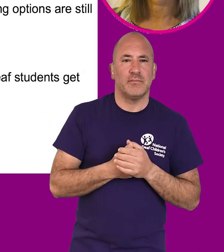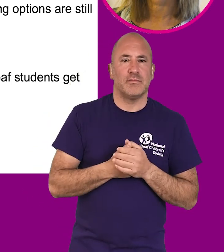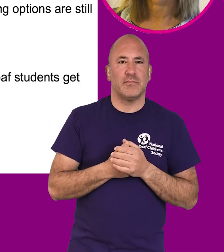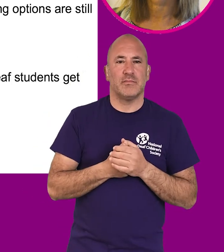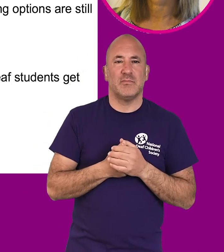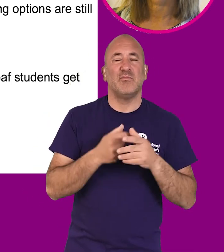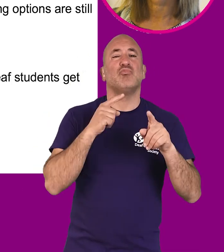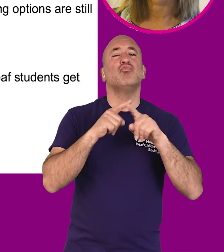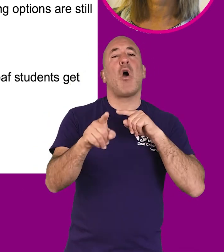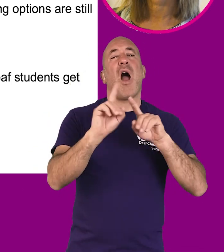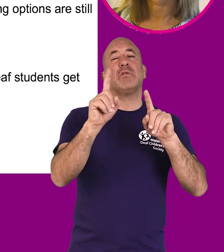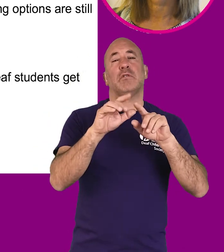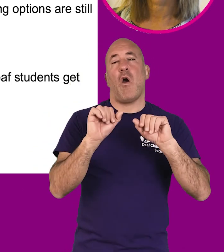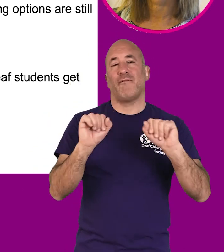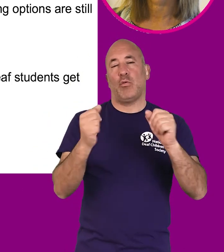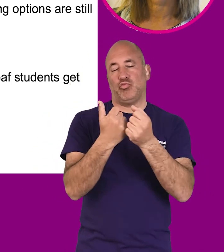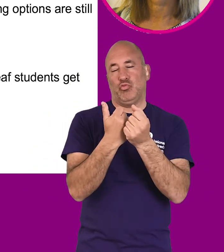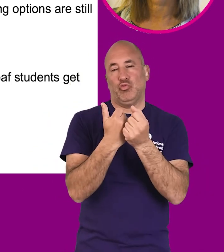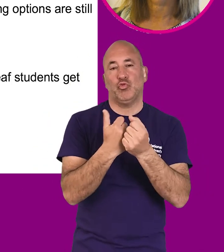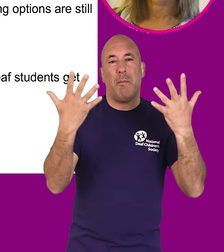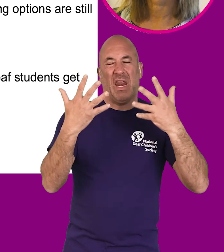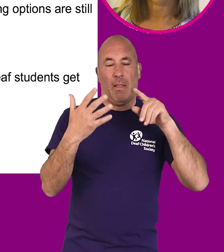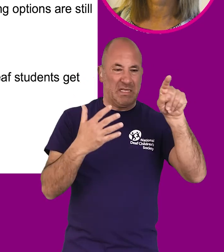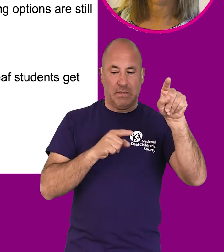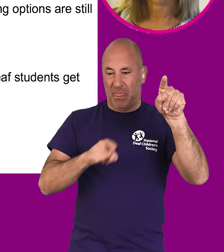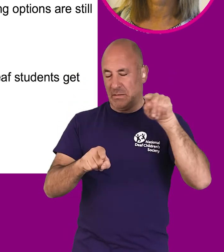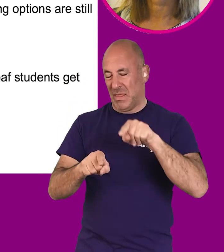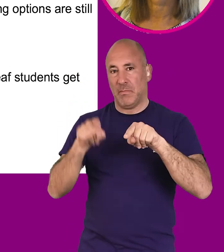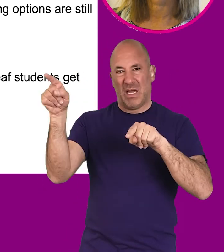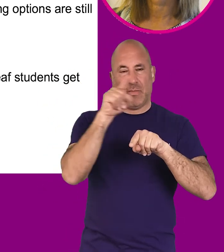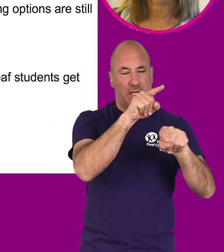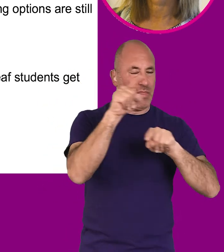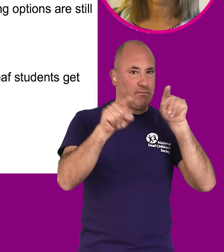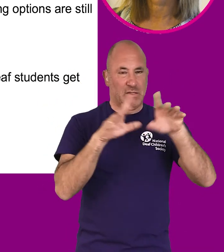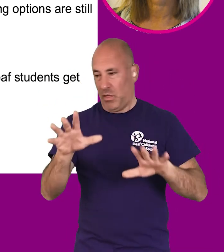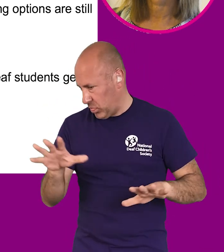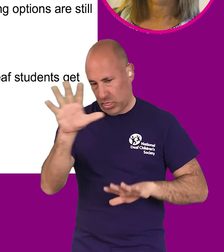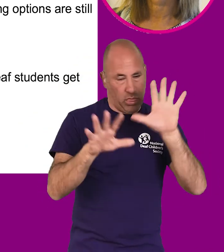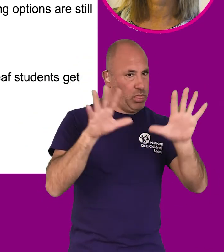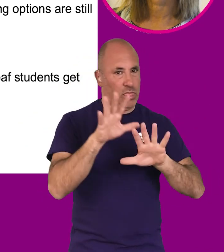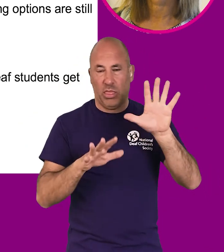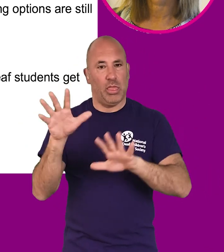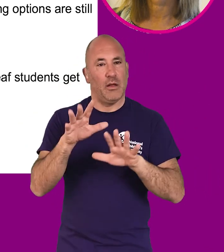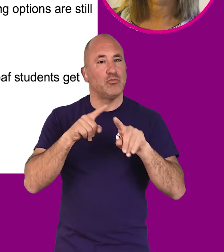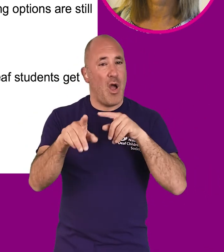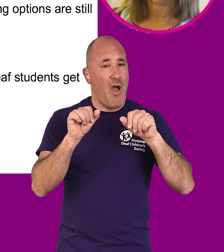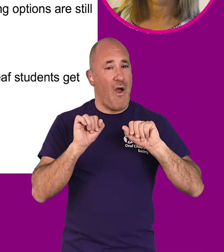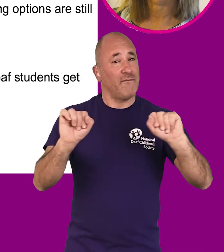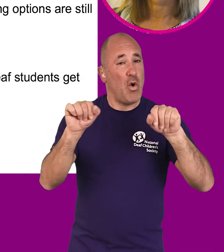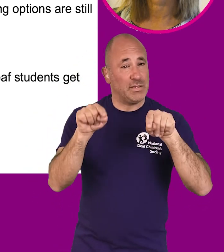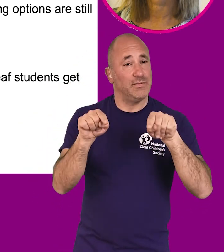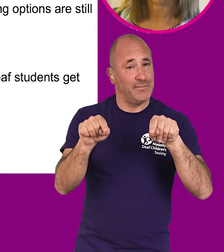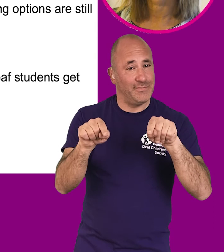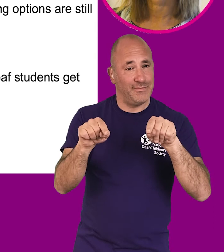the whole group. And do try and avoid having too many things to do. If you're trying to